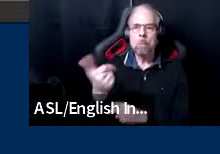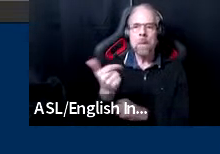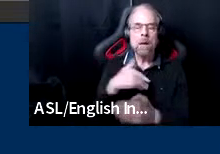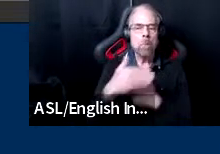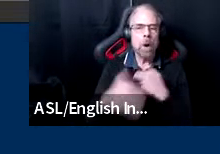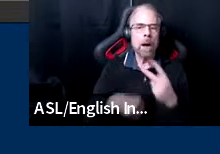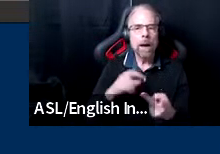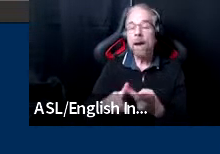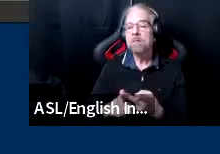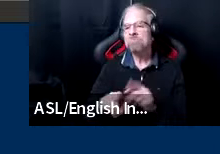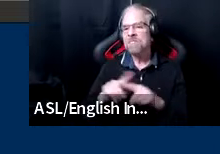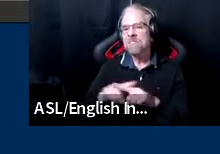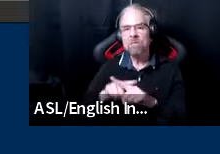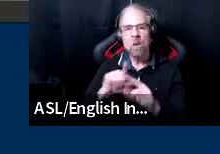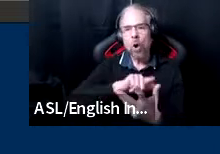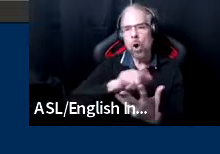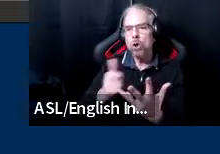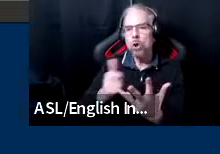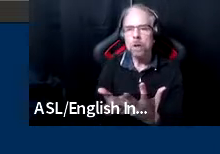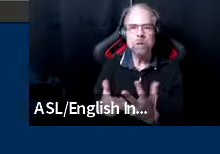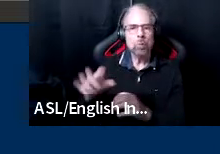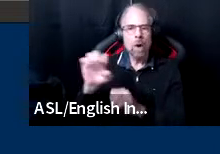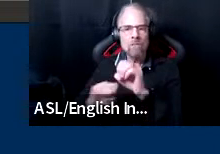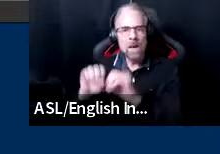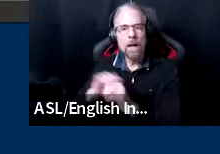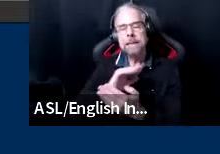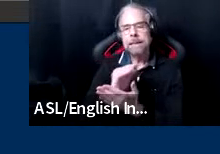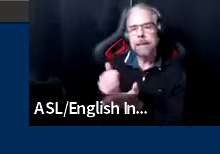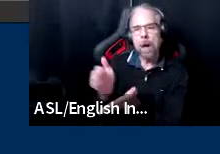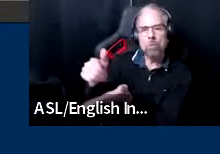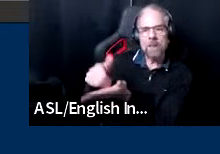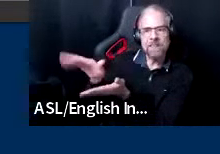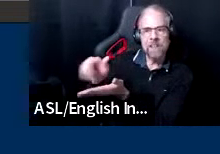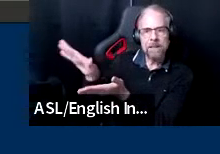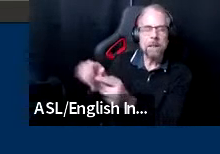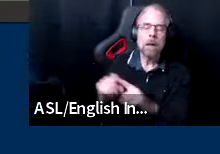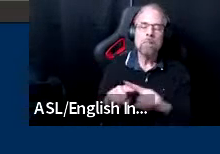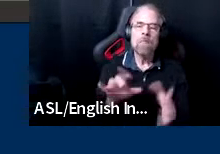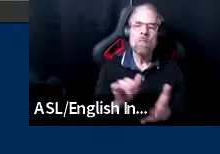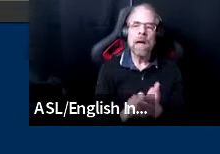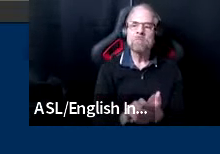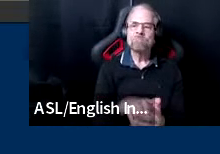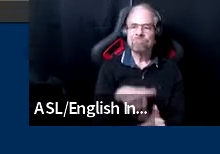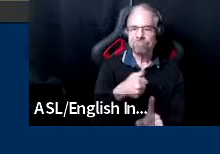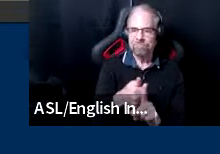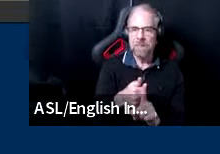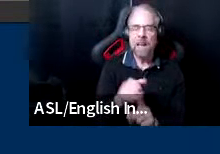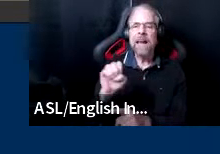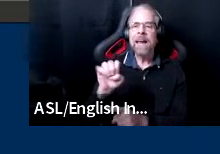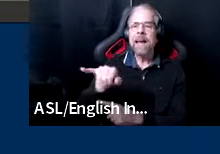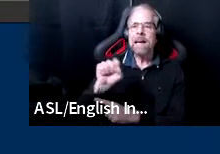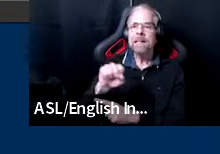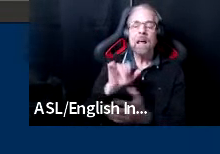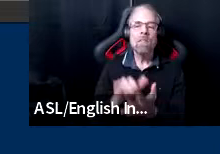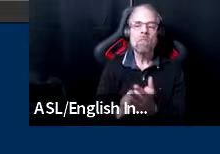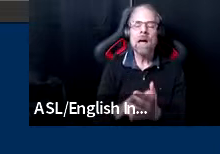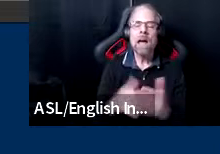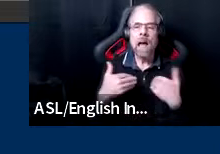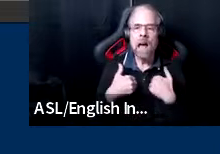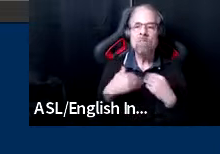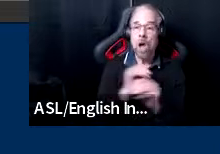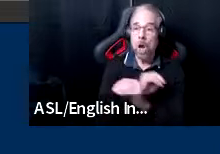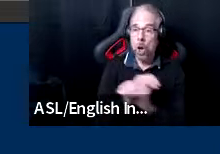were rejected, and it arrived at an EIS that looked at a no-build